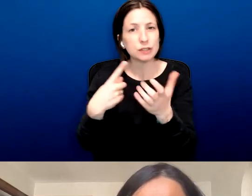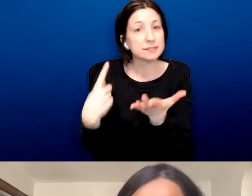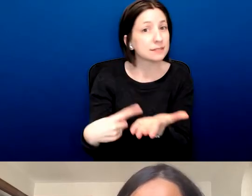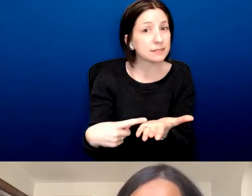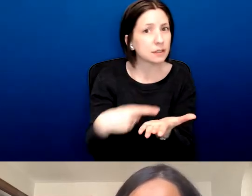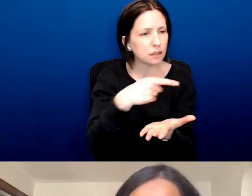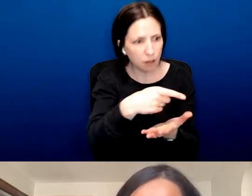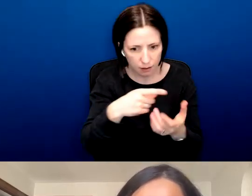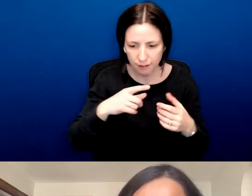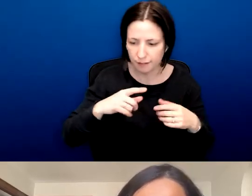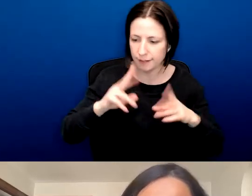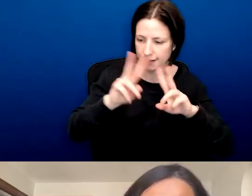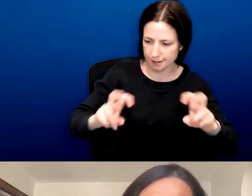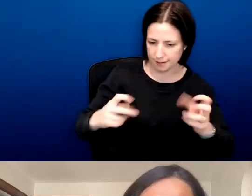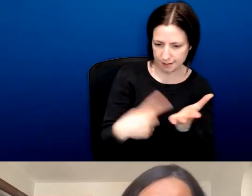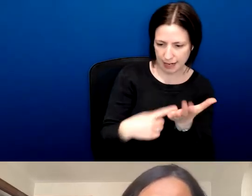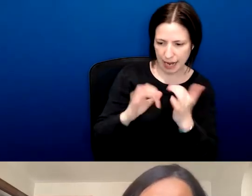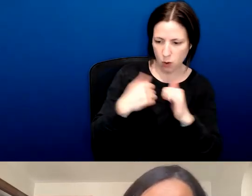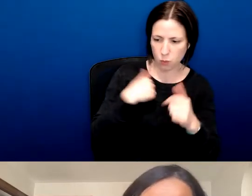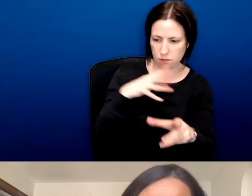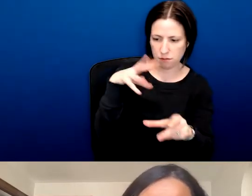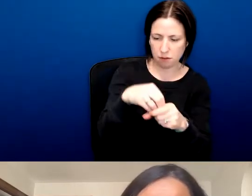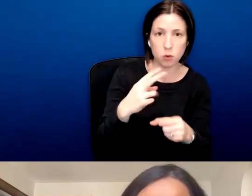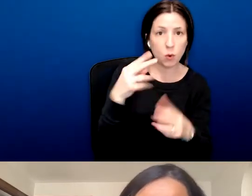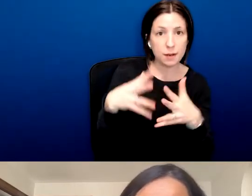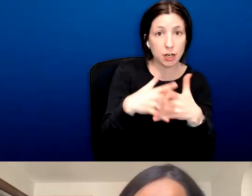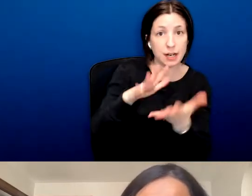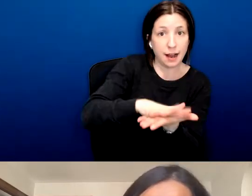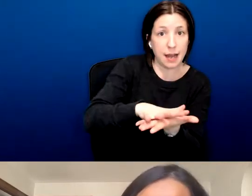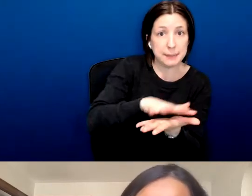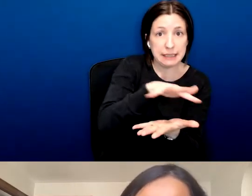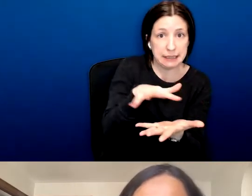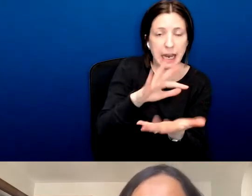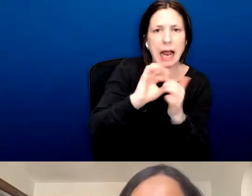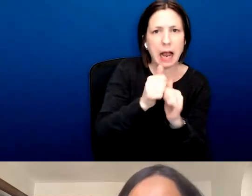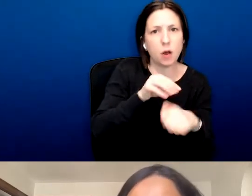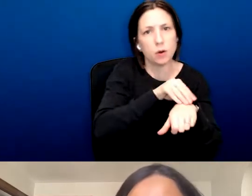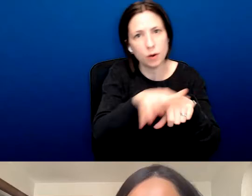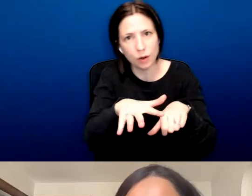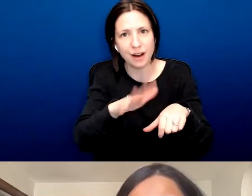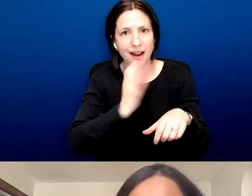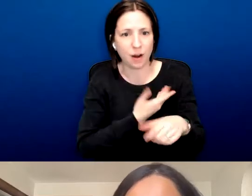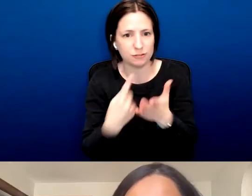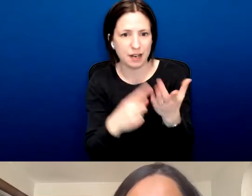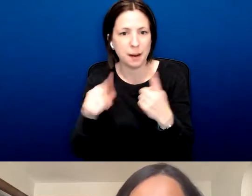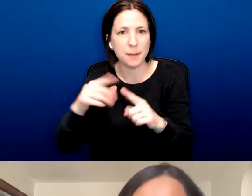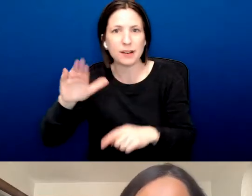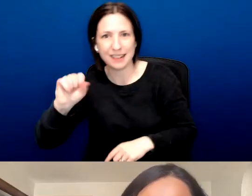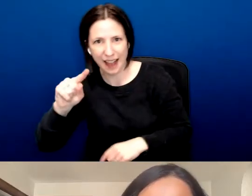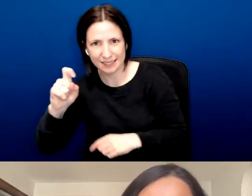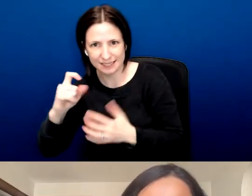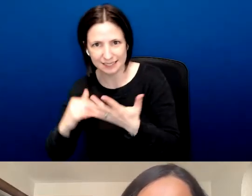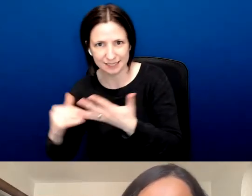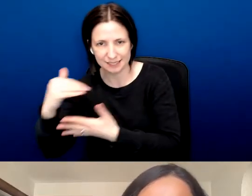our location in the North American Academy has shaped the kind of conversations we've been able to have around caste. And like Dr. Gajala said, I think